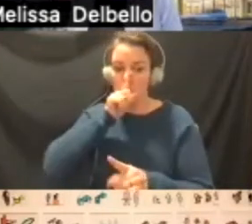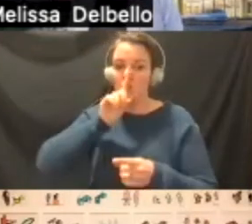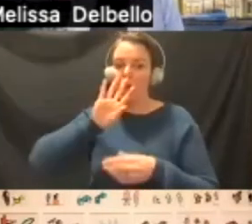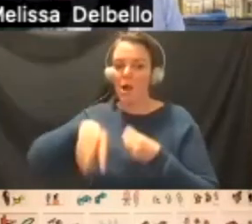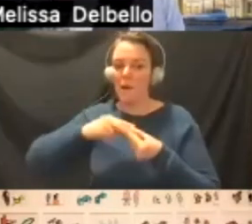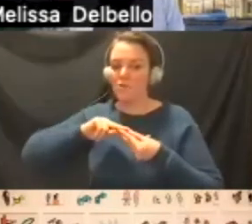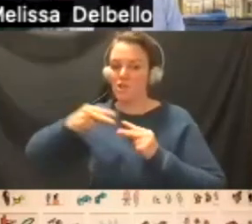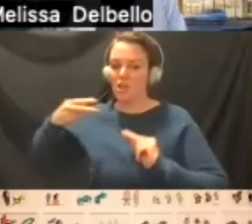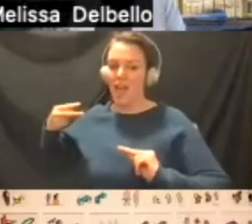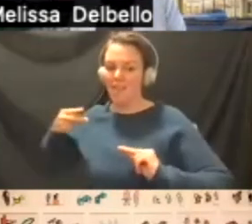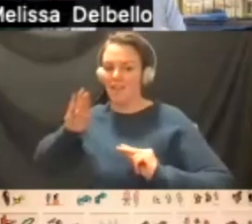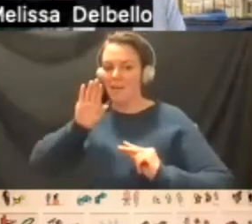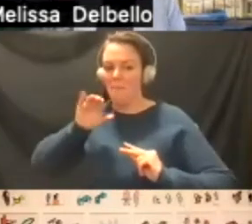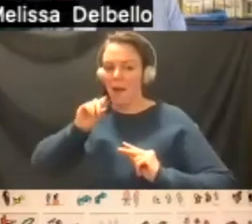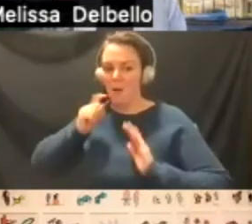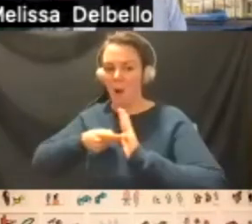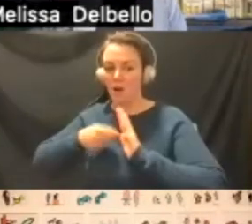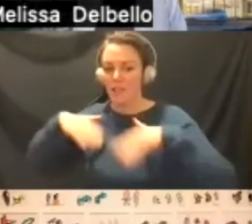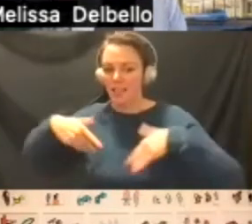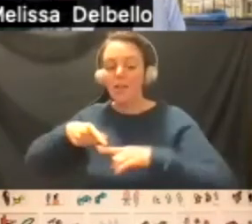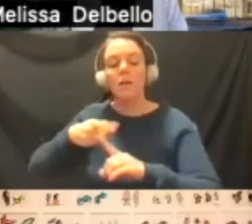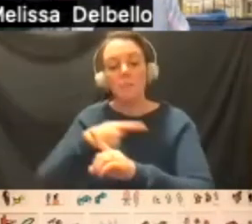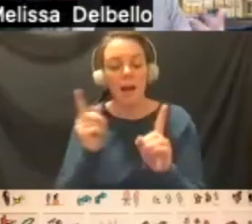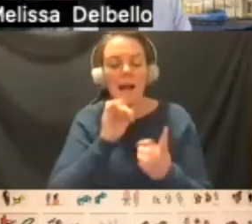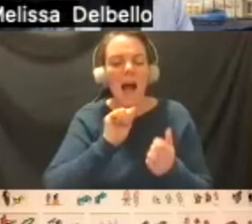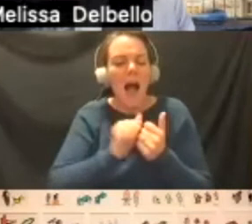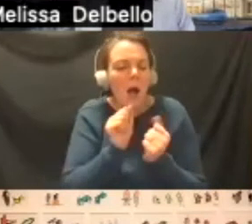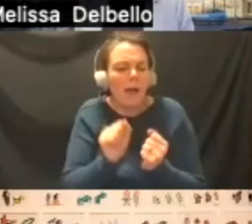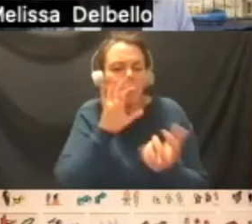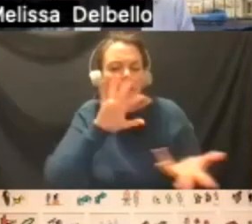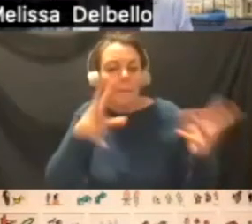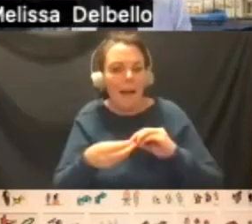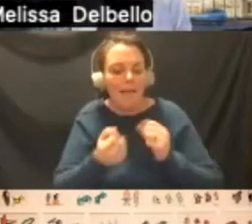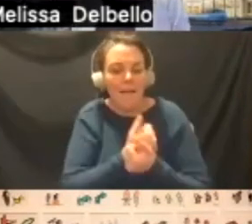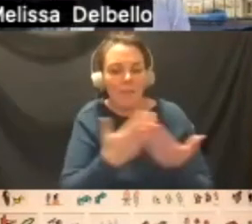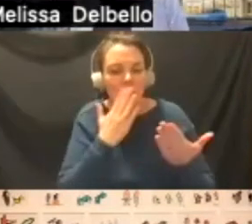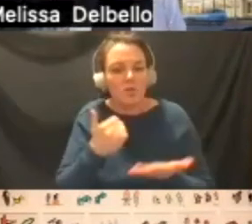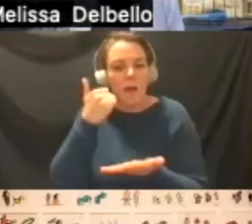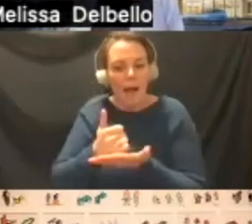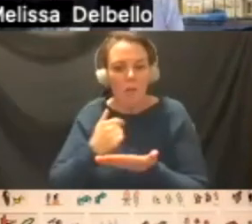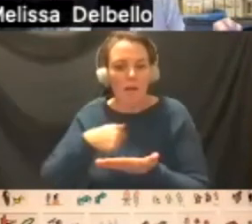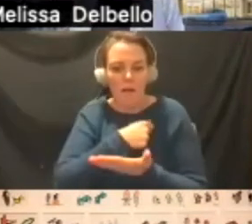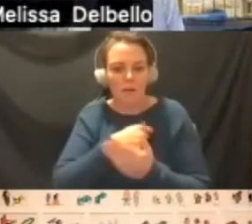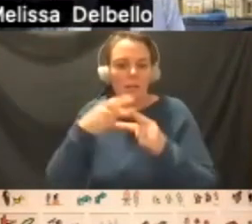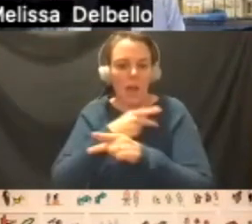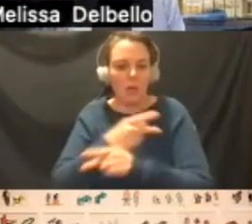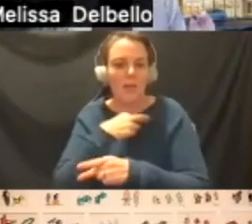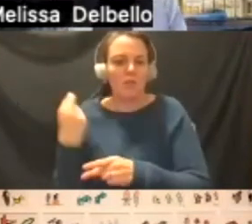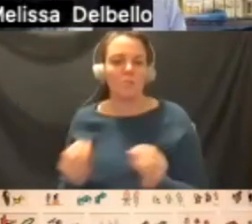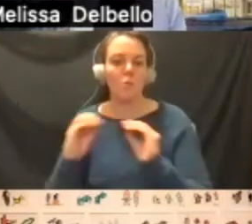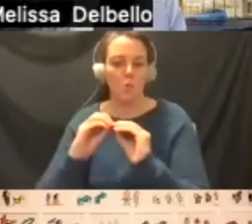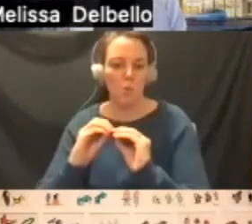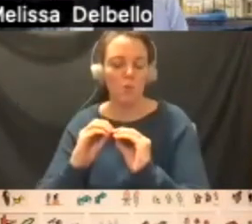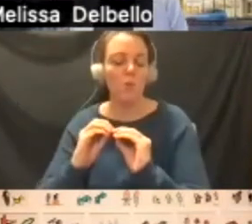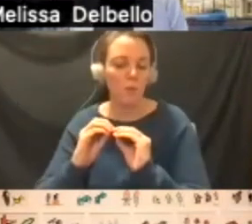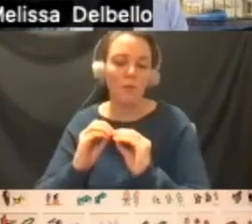biomarkers. So how do we combine all of these to enhance the risk calculators that are predominantly based on